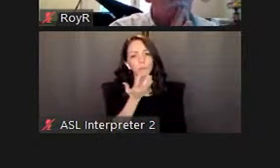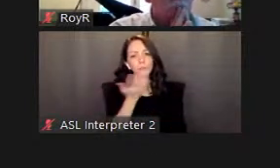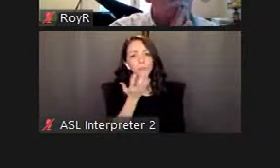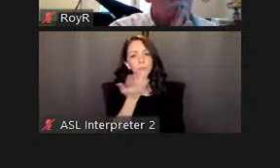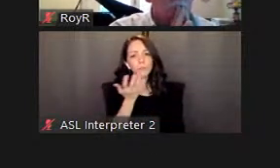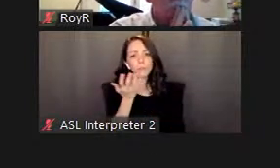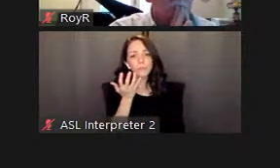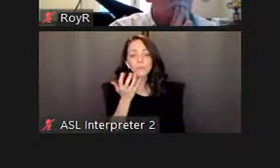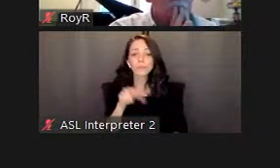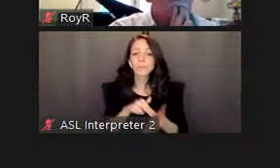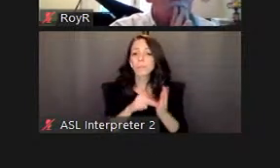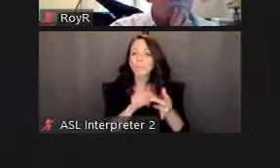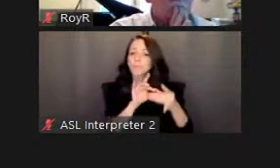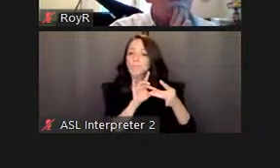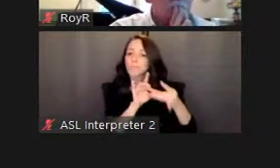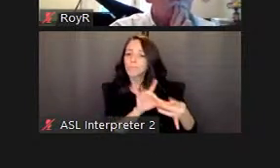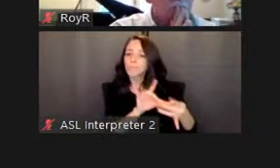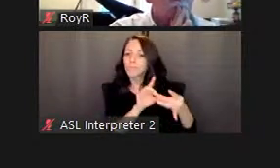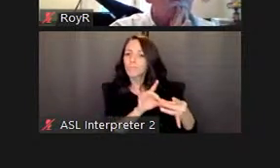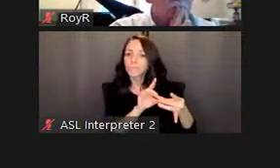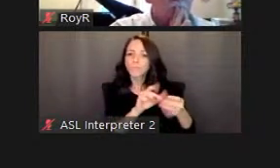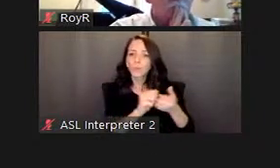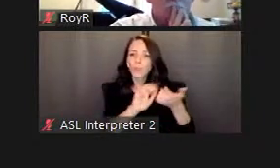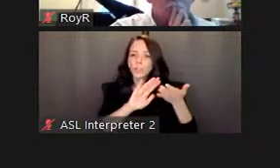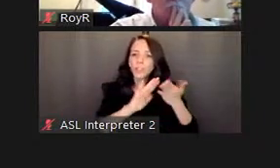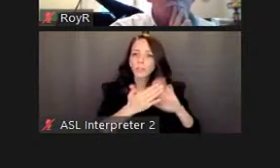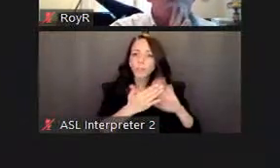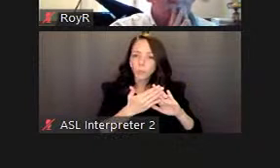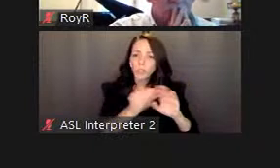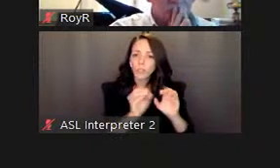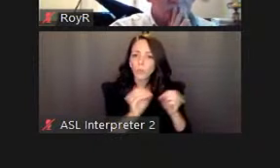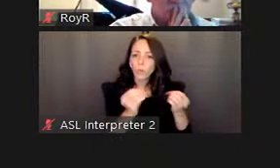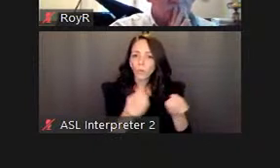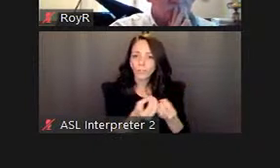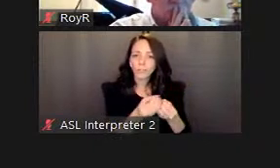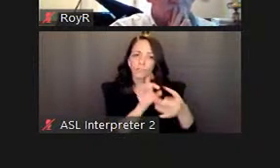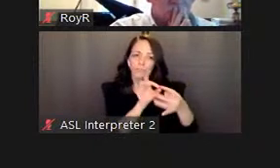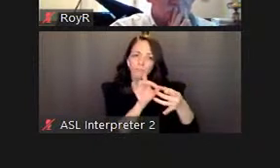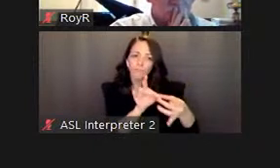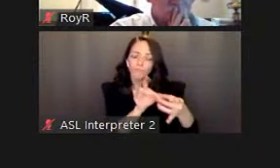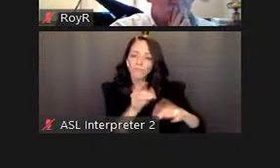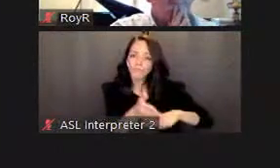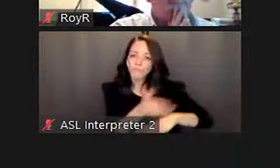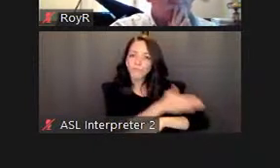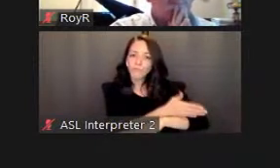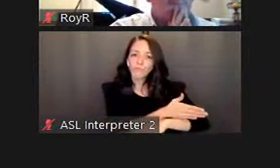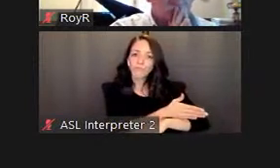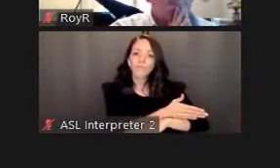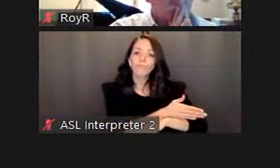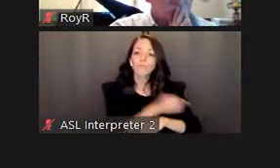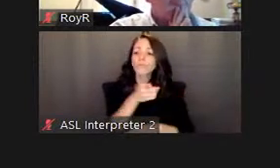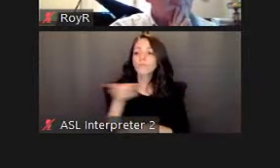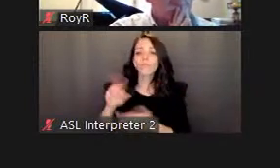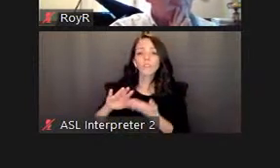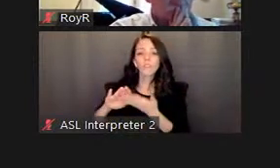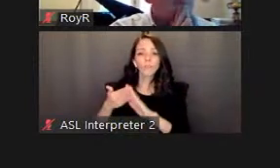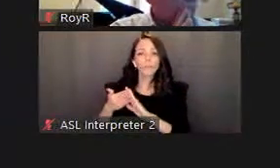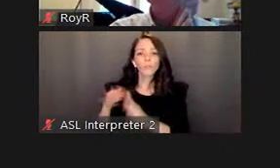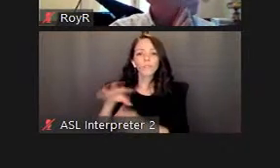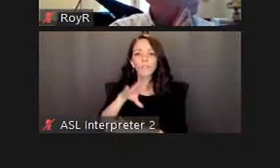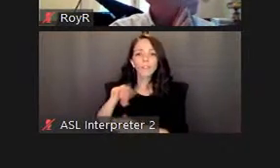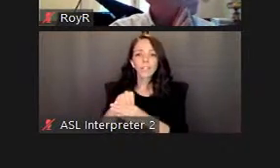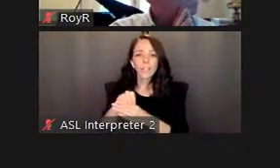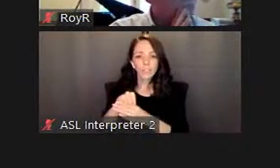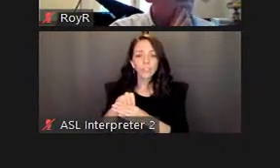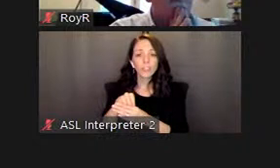includes our relationships with community-based organizations. It includes the community engagement that we've